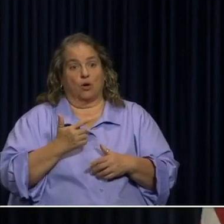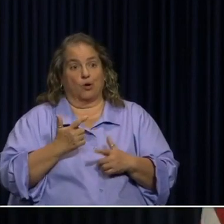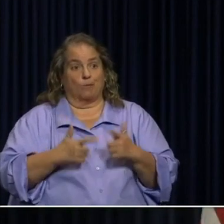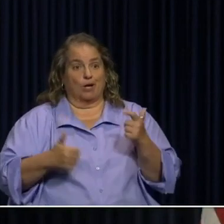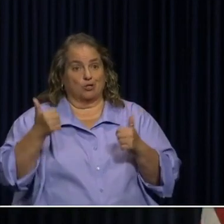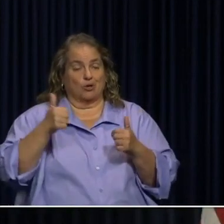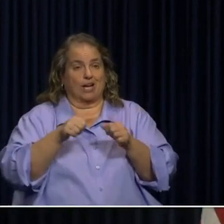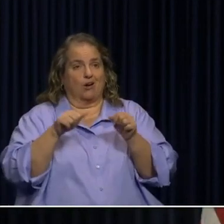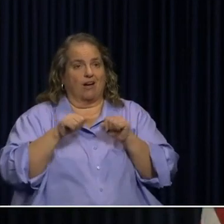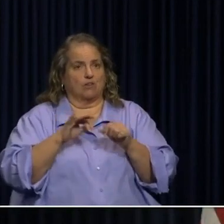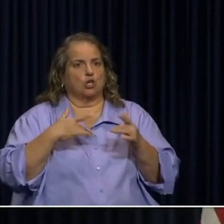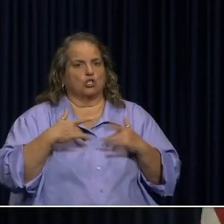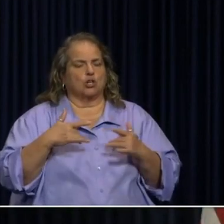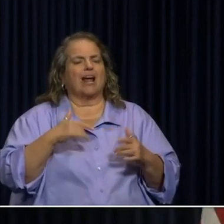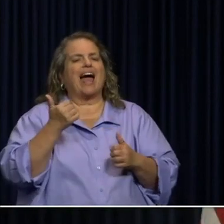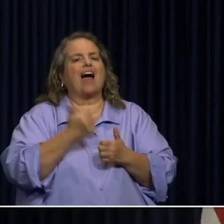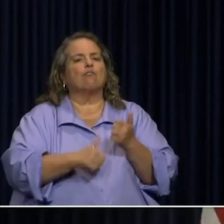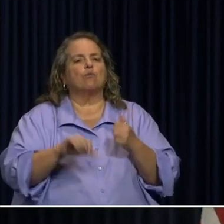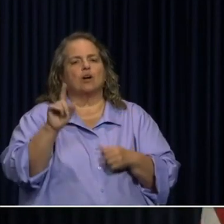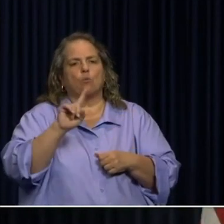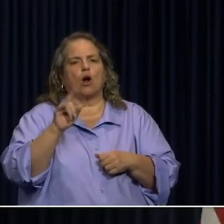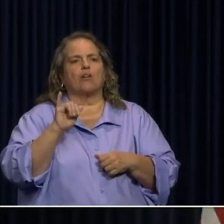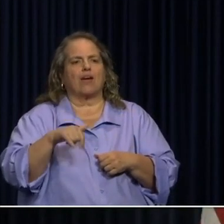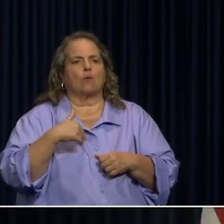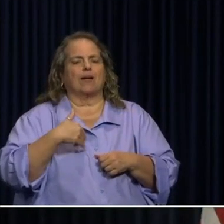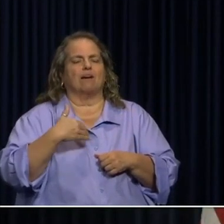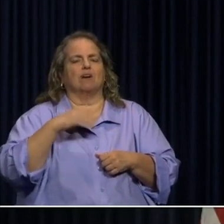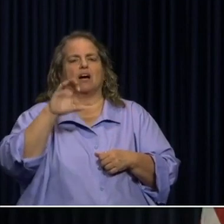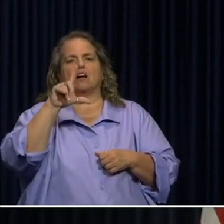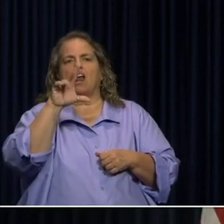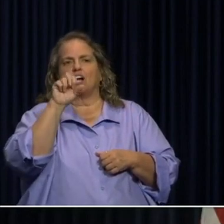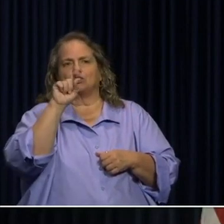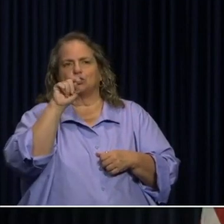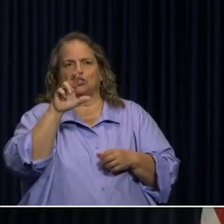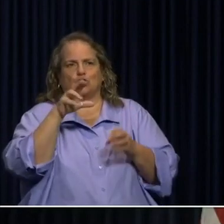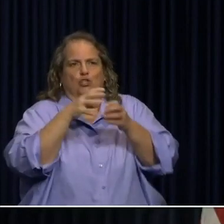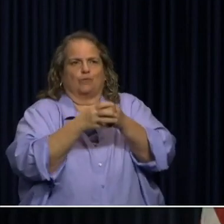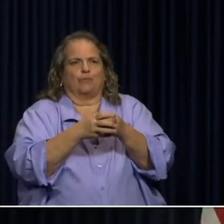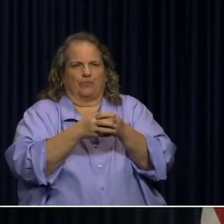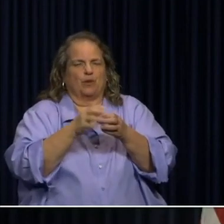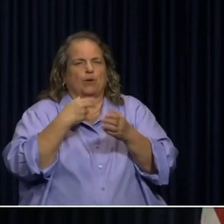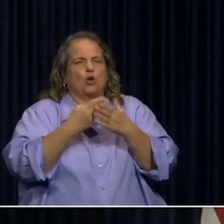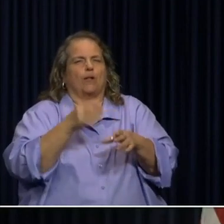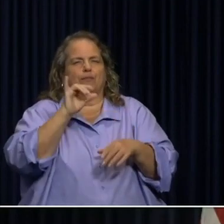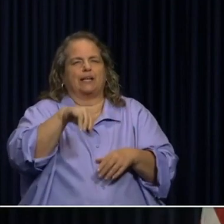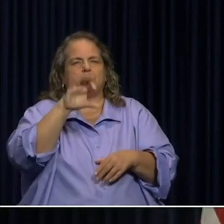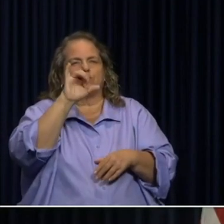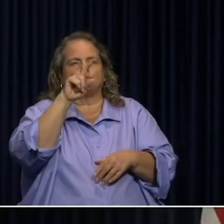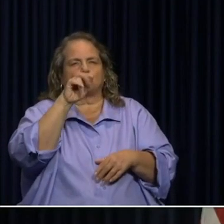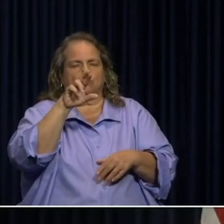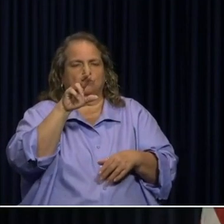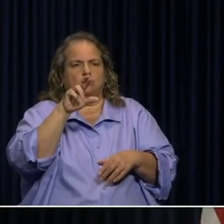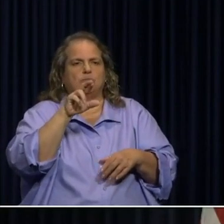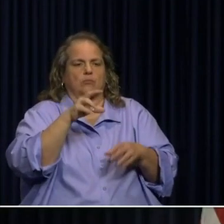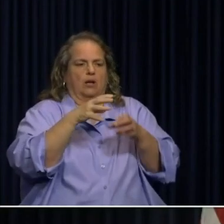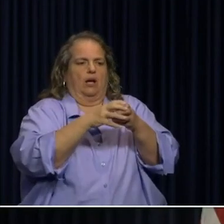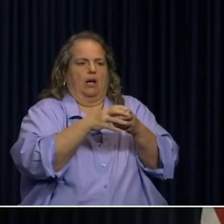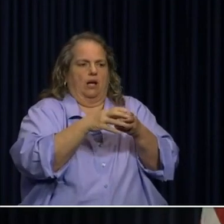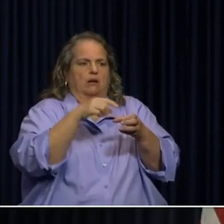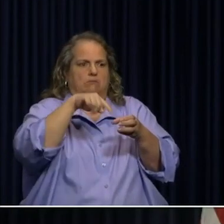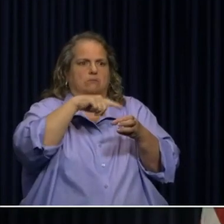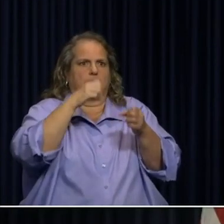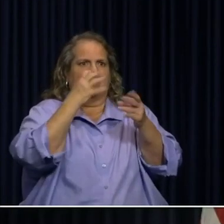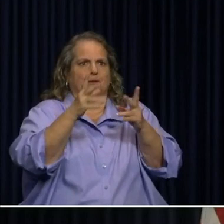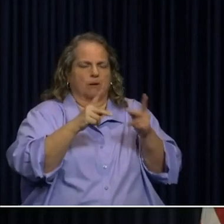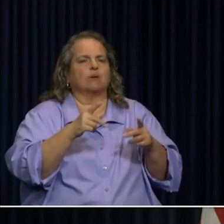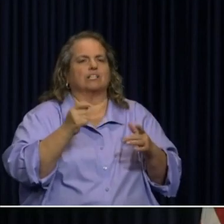of concern? Everywhere that we have a cluster, and that's what we would call this, is of significant concern.